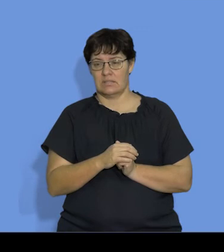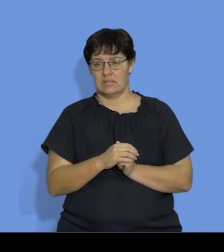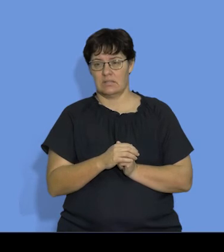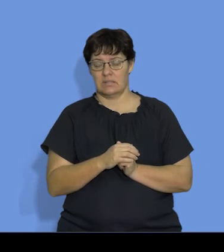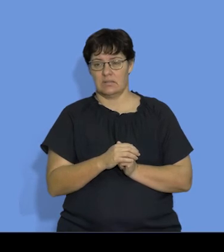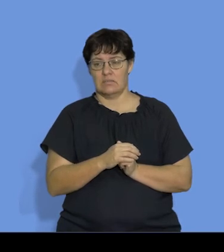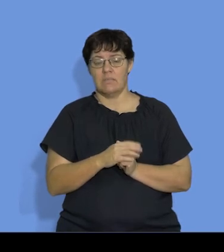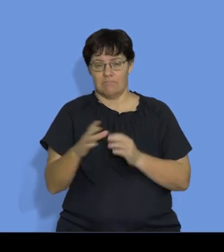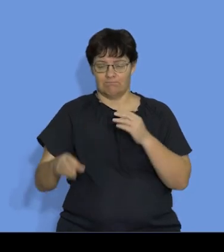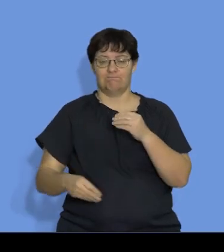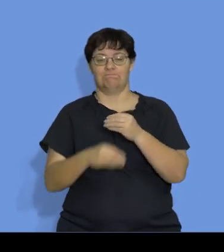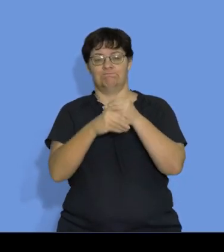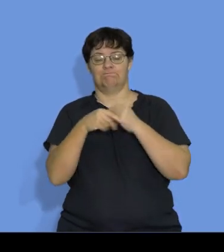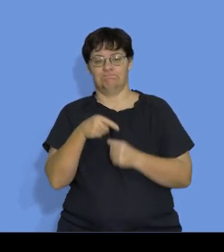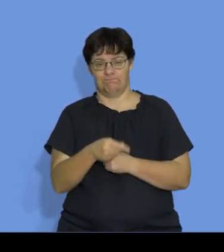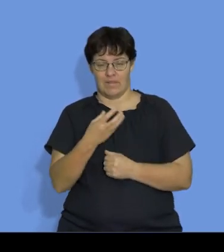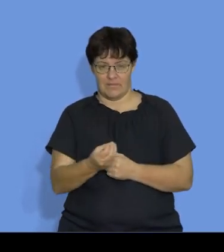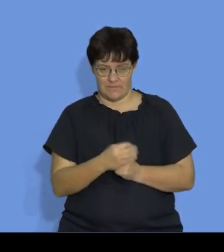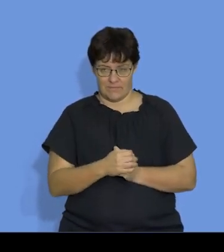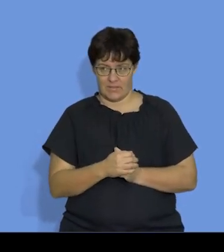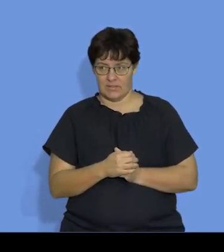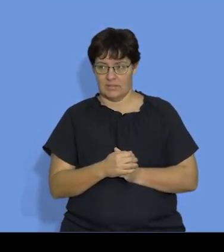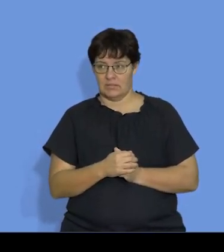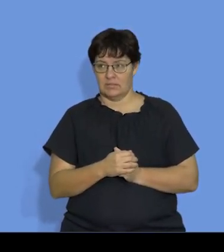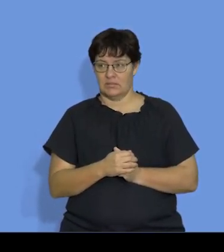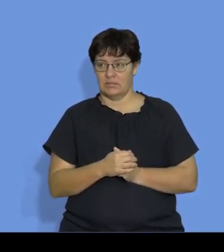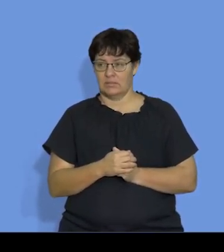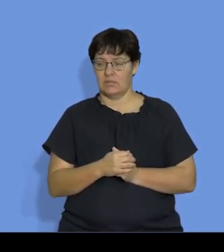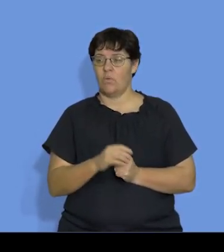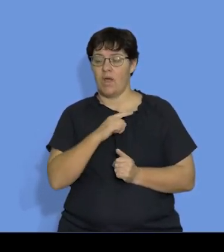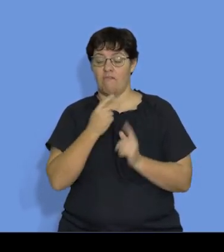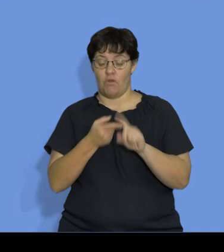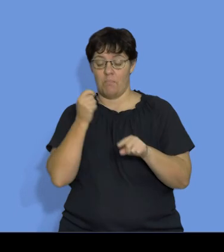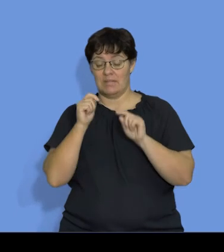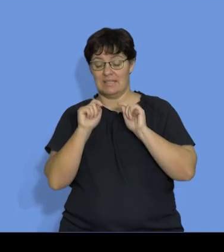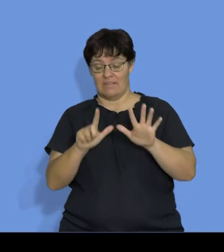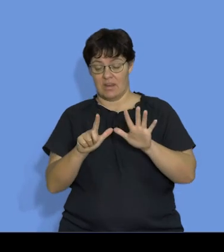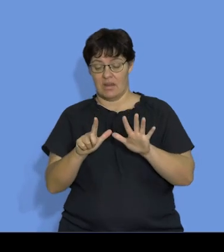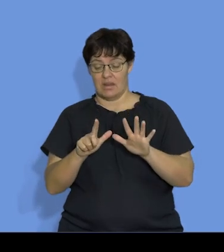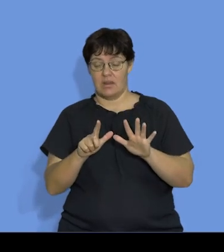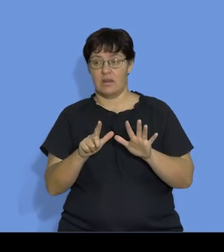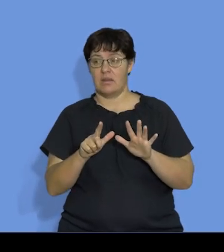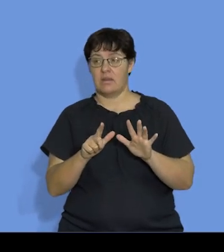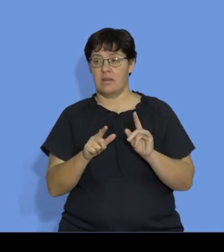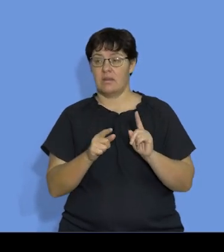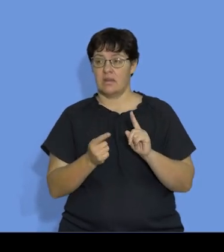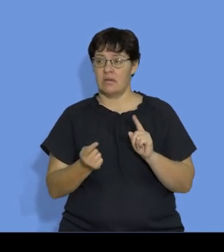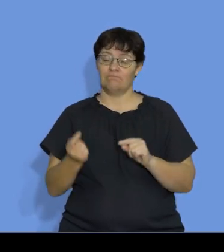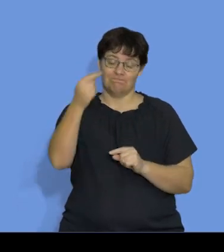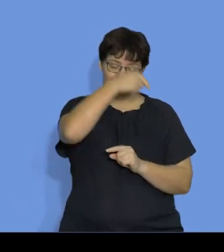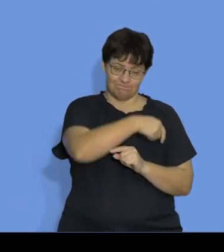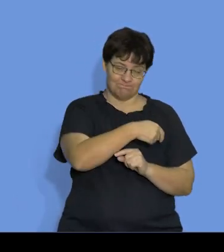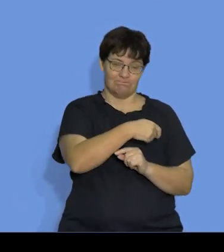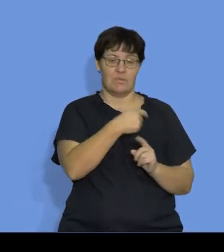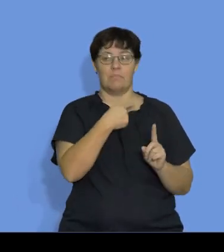gained electrons because it changed from plus 7 rather, to plus 6, okay, according to the equation of